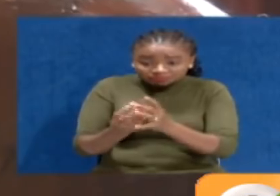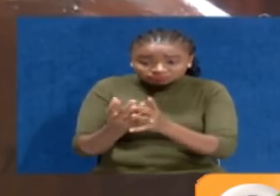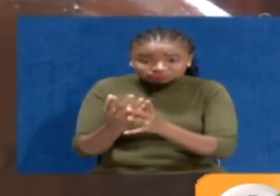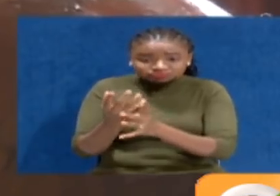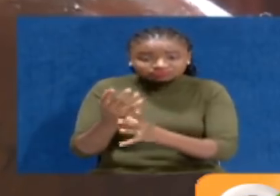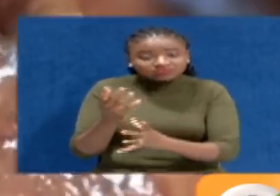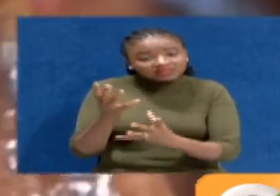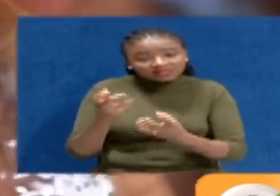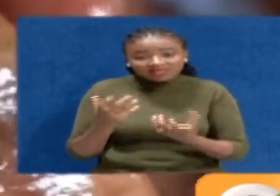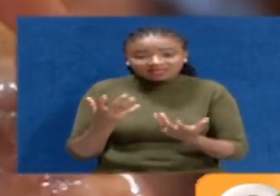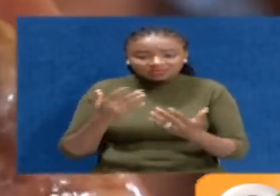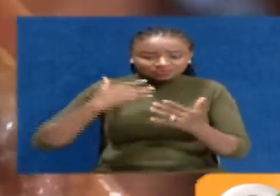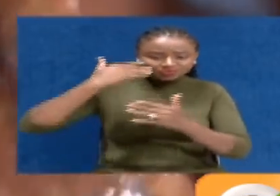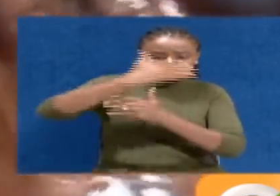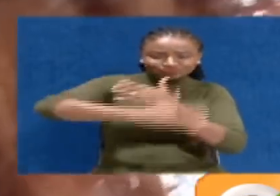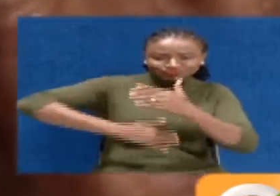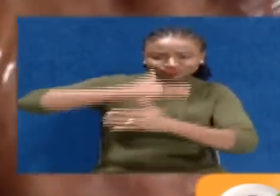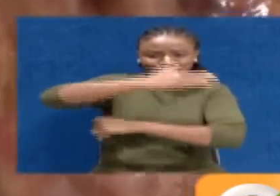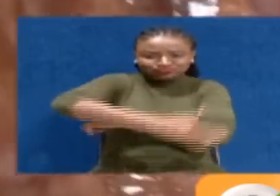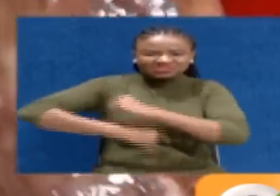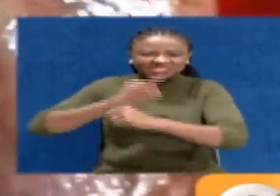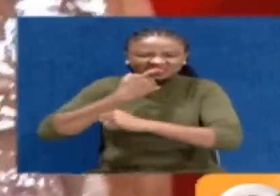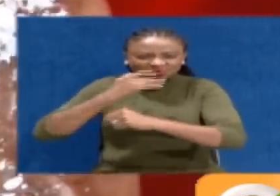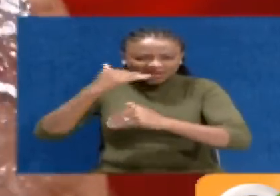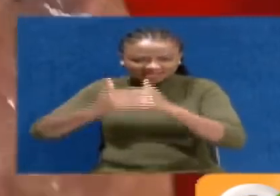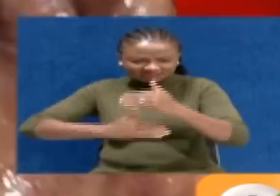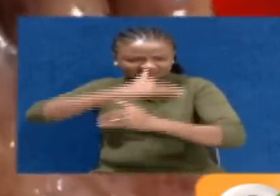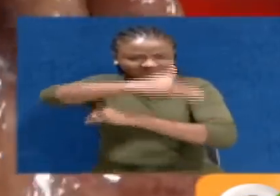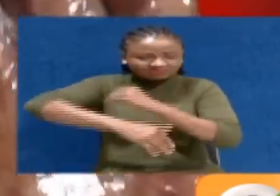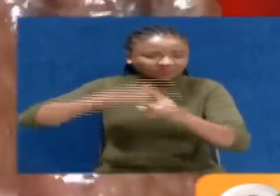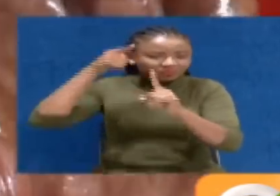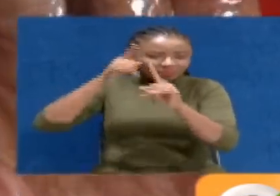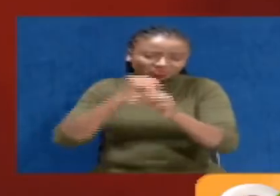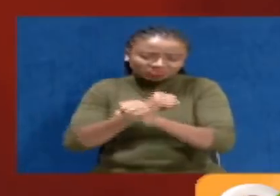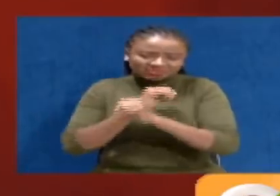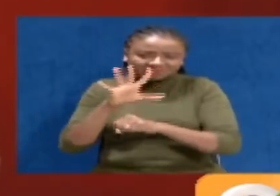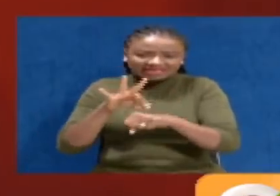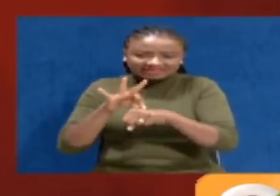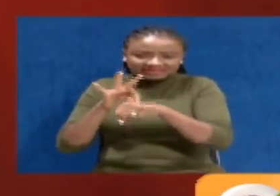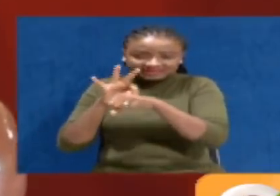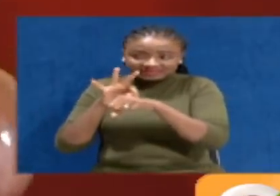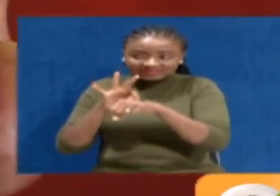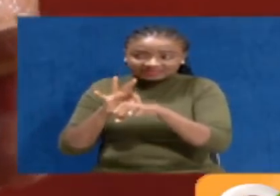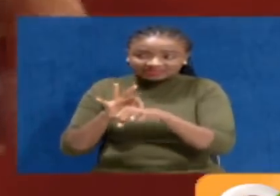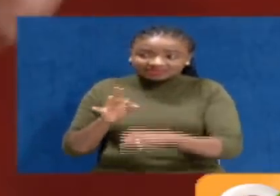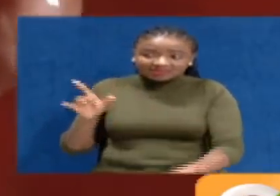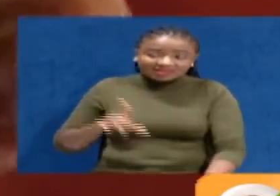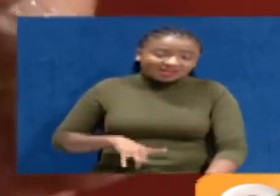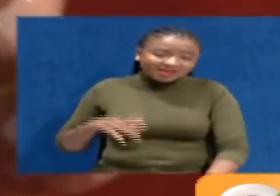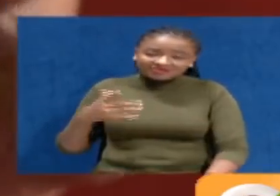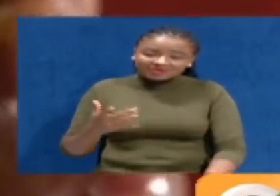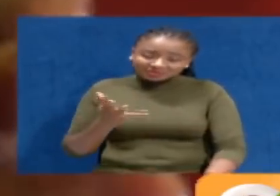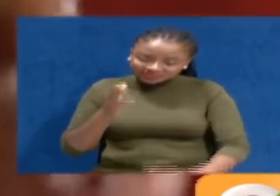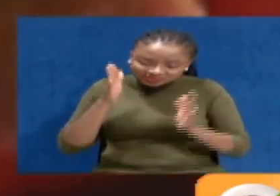be fully dressed in gauze and light bandages in order to prevent trauma on his delicate skin. His will be a life that